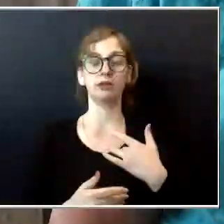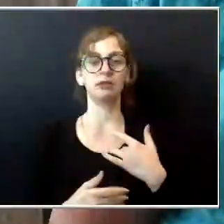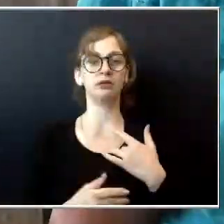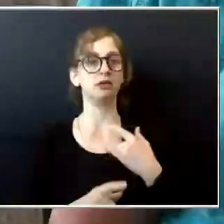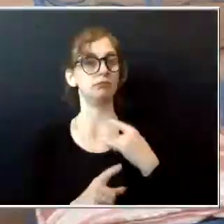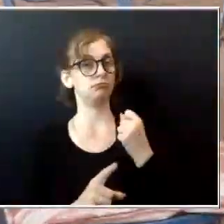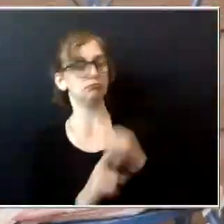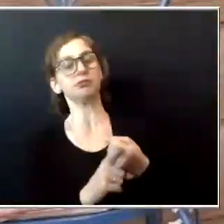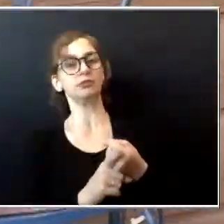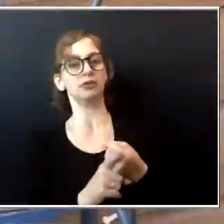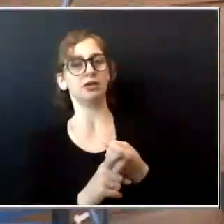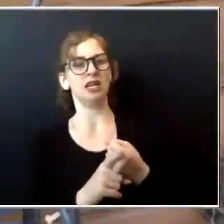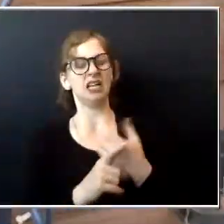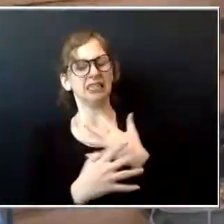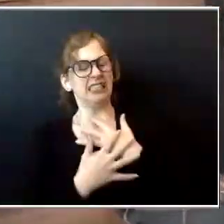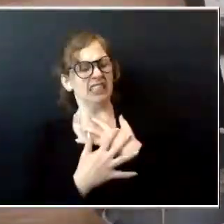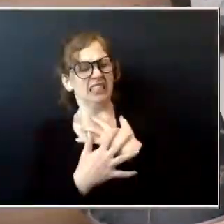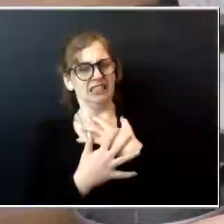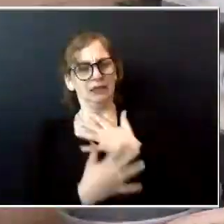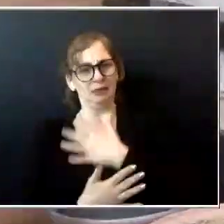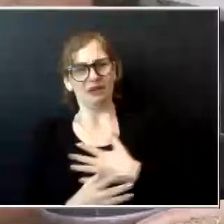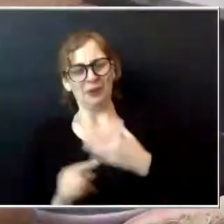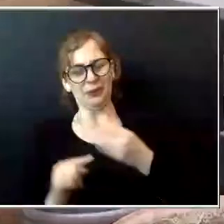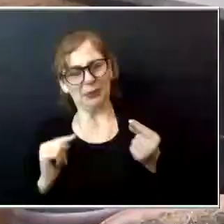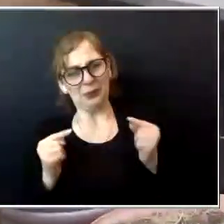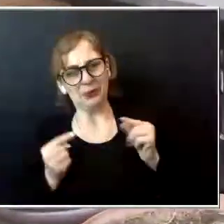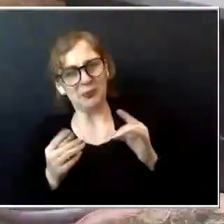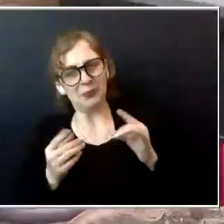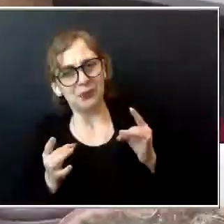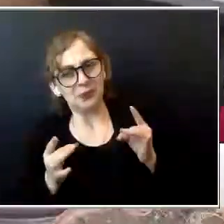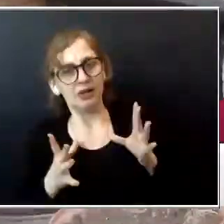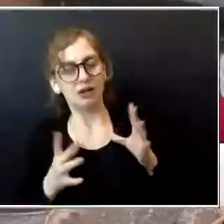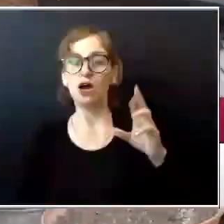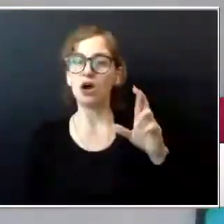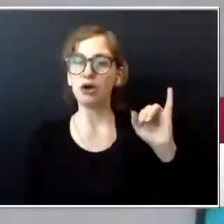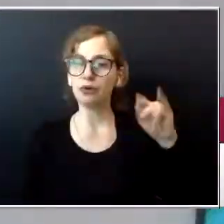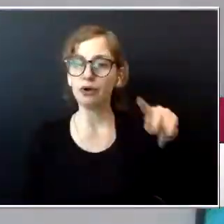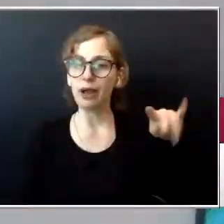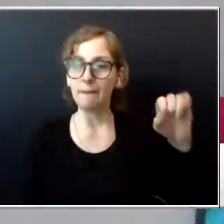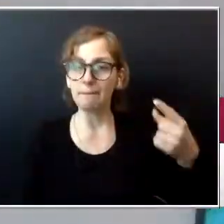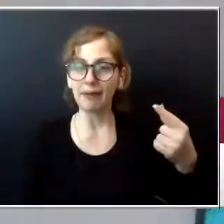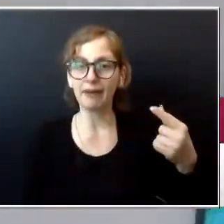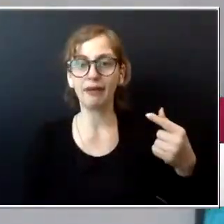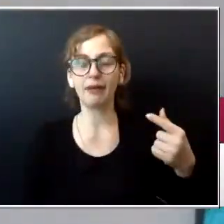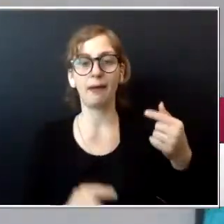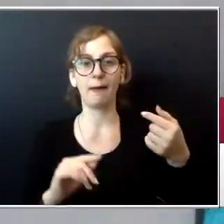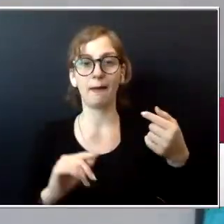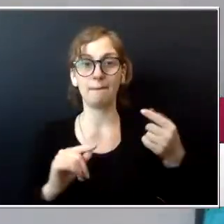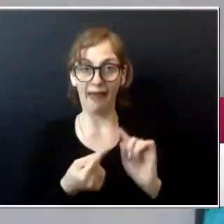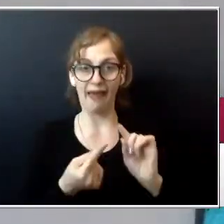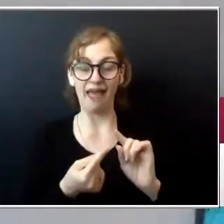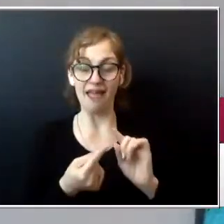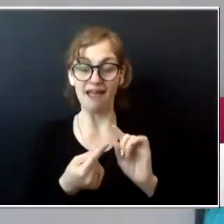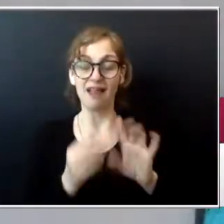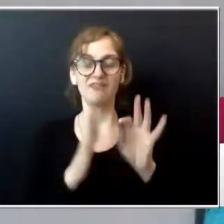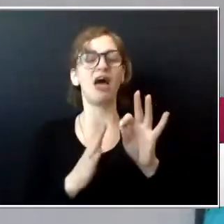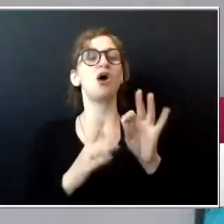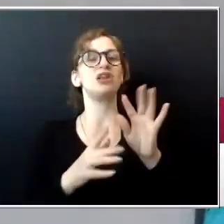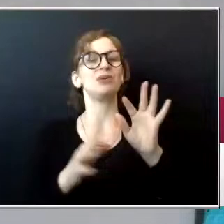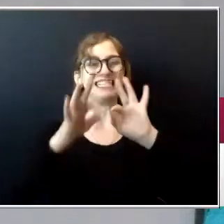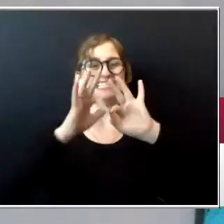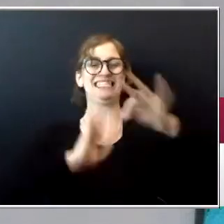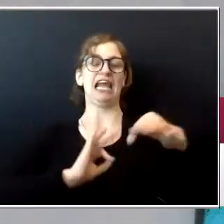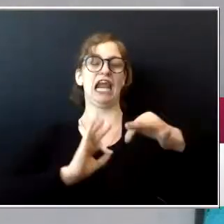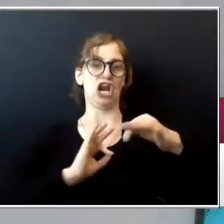chest pain. A ripping chest pain that wound up being a tear in a major artery. You'll meet the